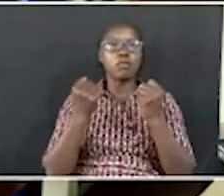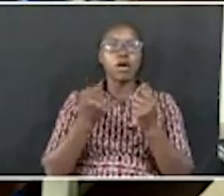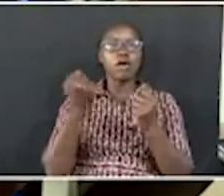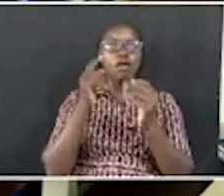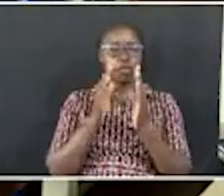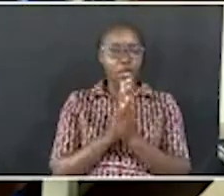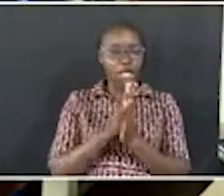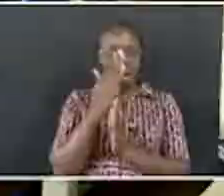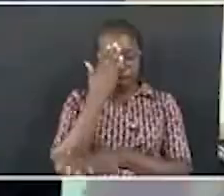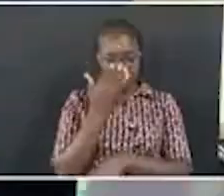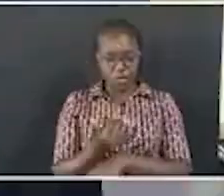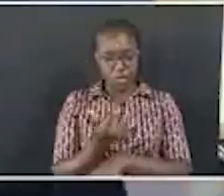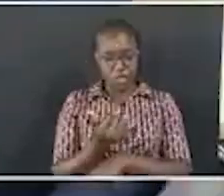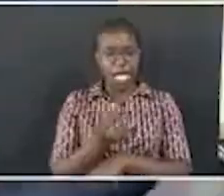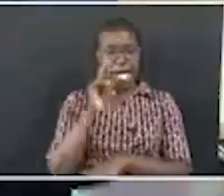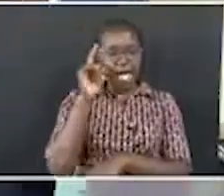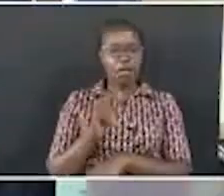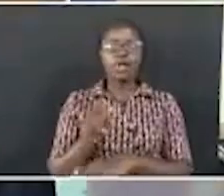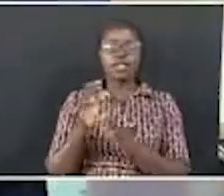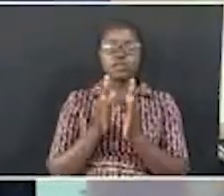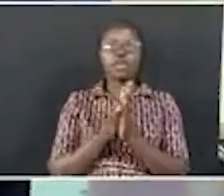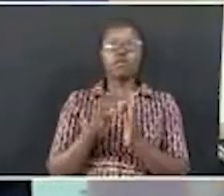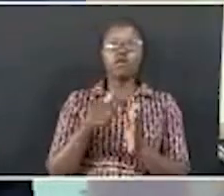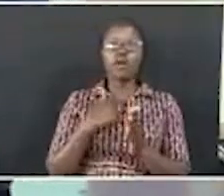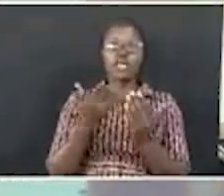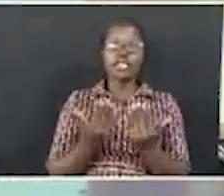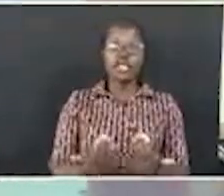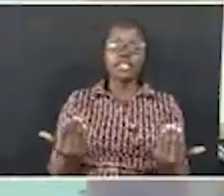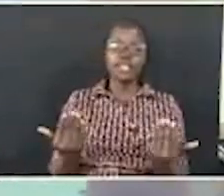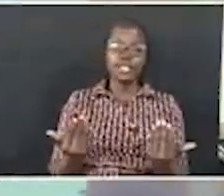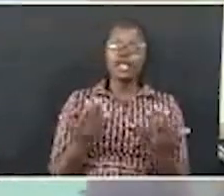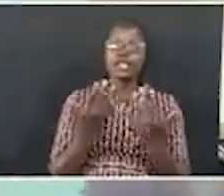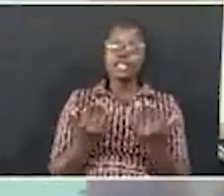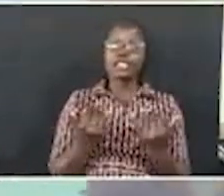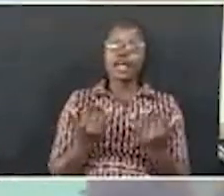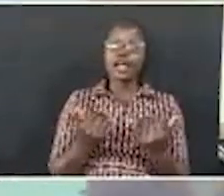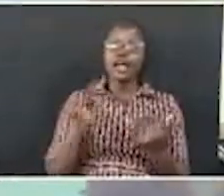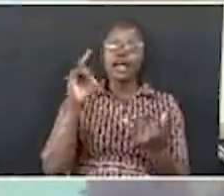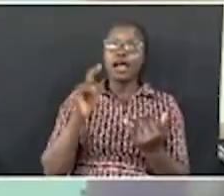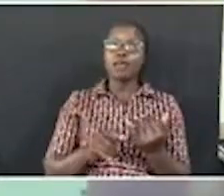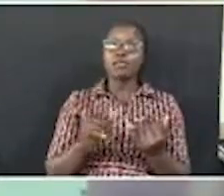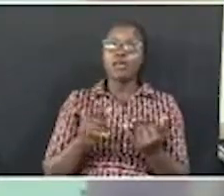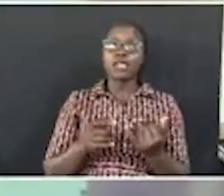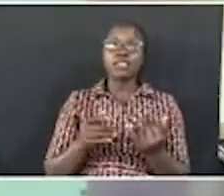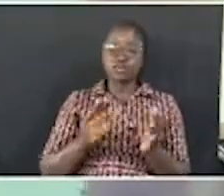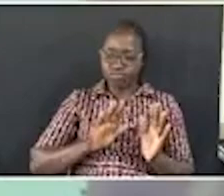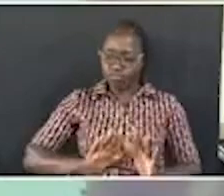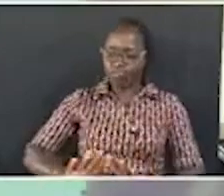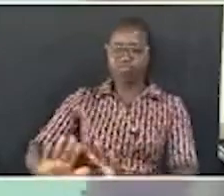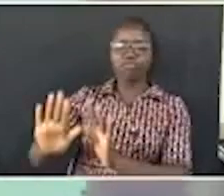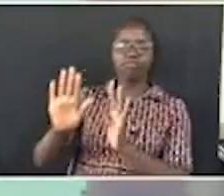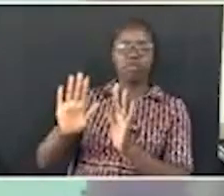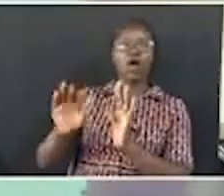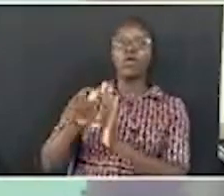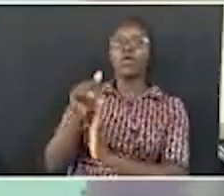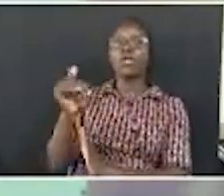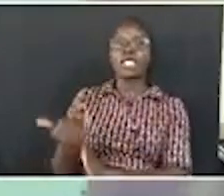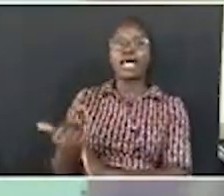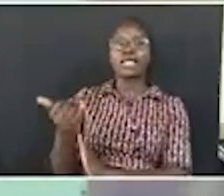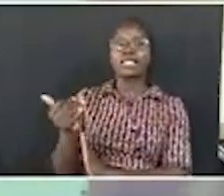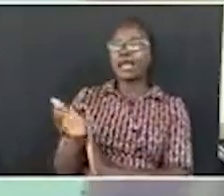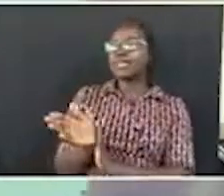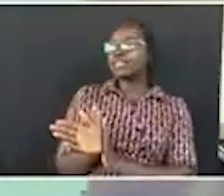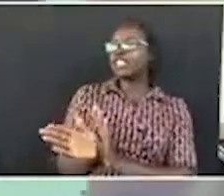prayer. Because I must pray for my child, now I must do away with the other